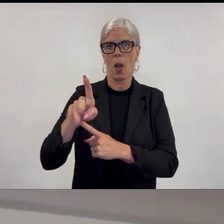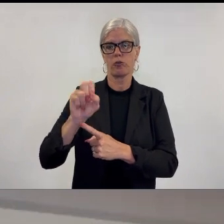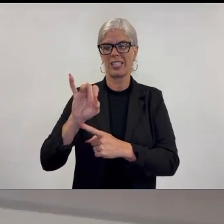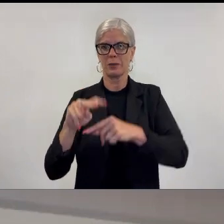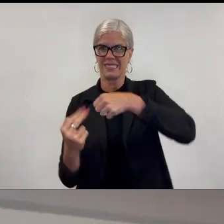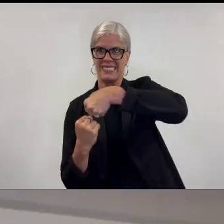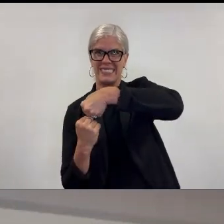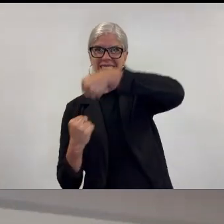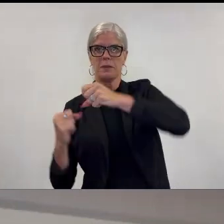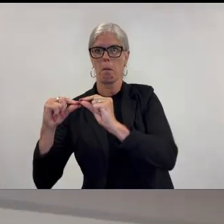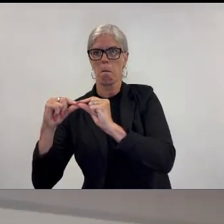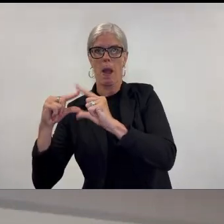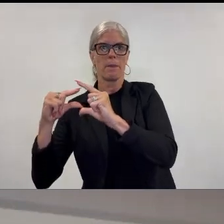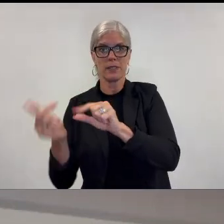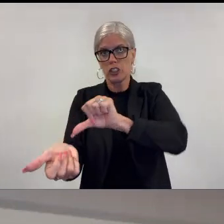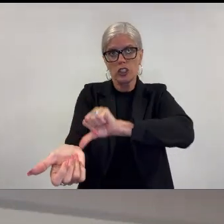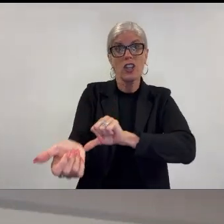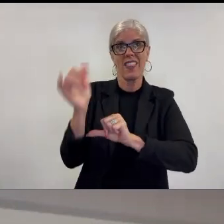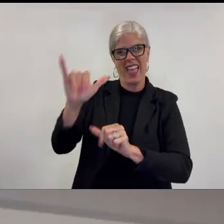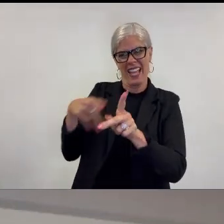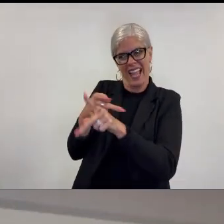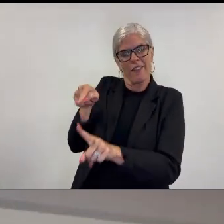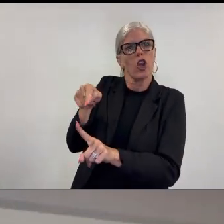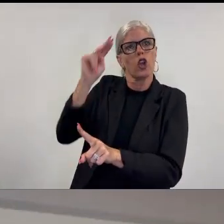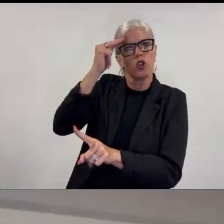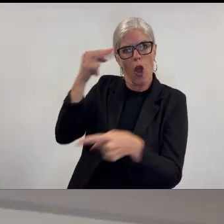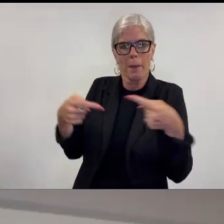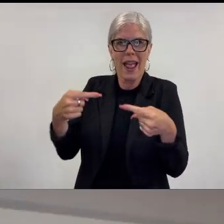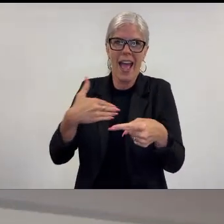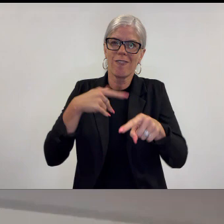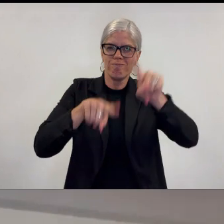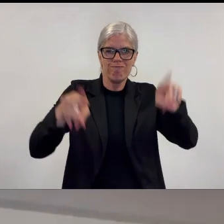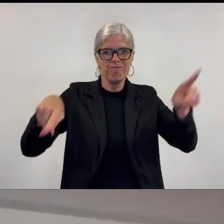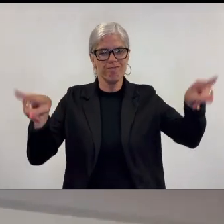diagnostic. Is this the cause of your pain? So I'm putting